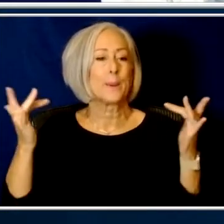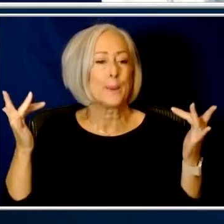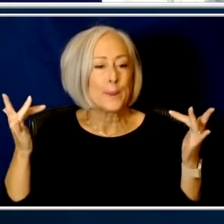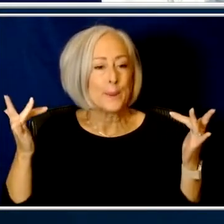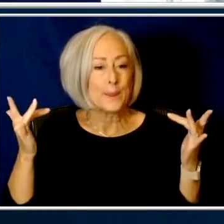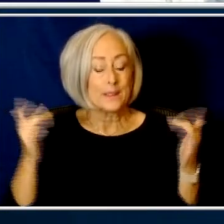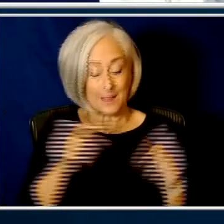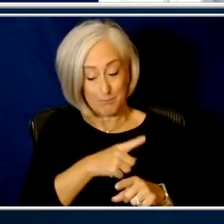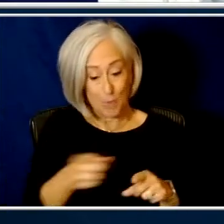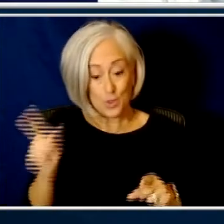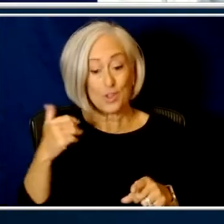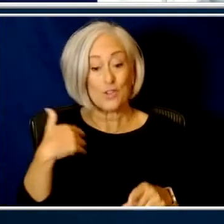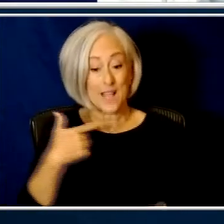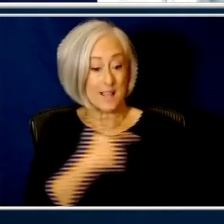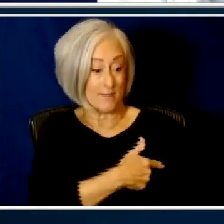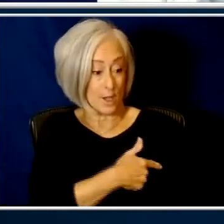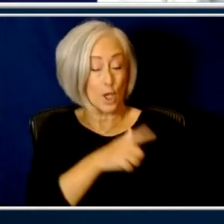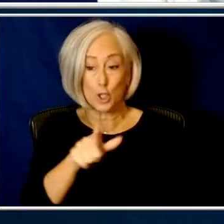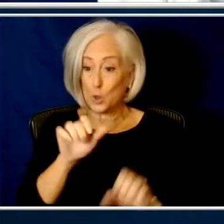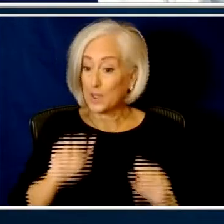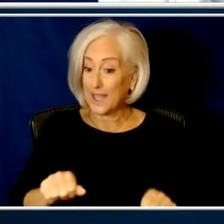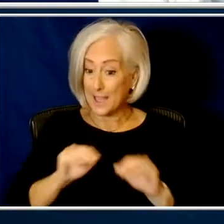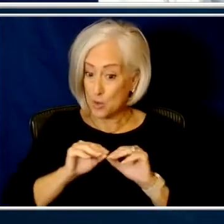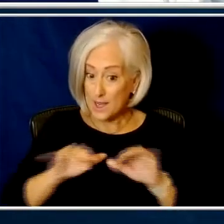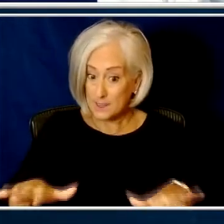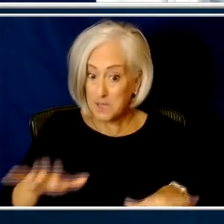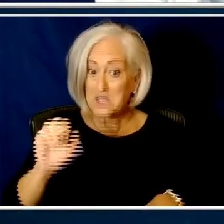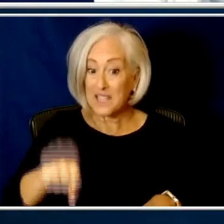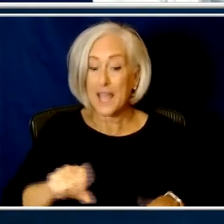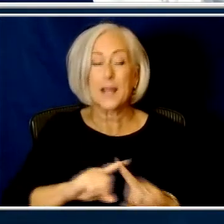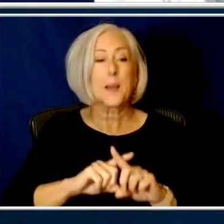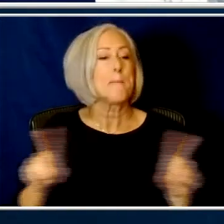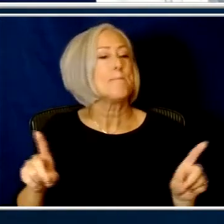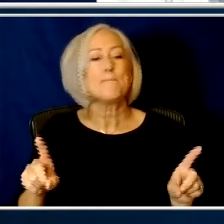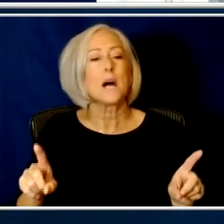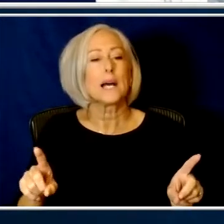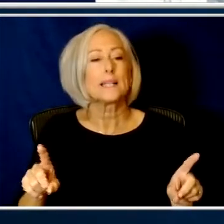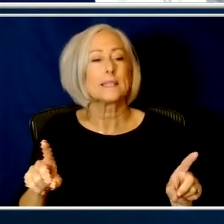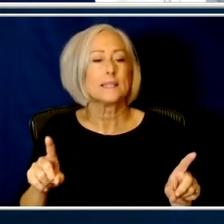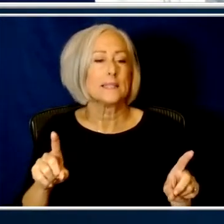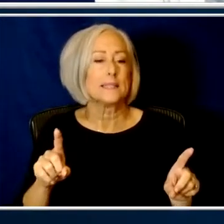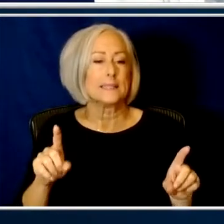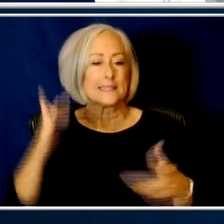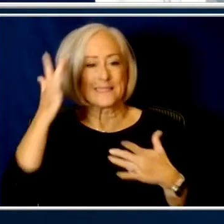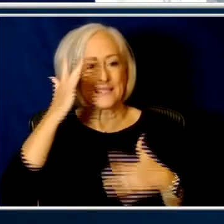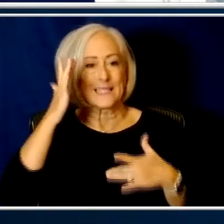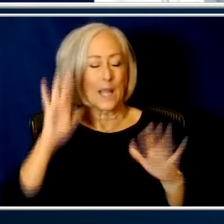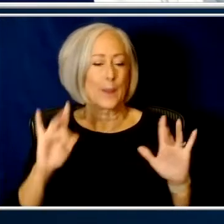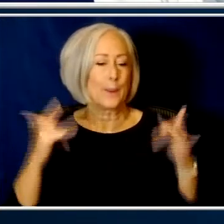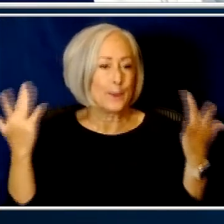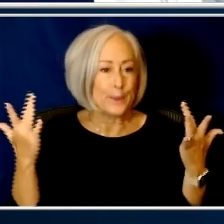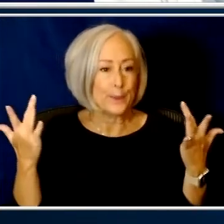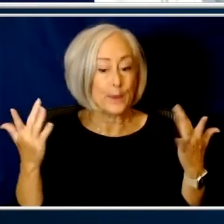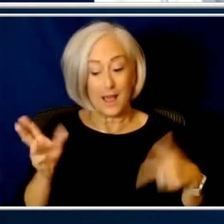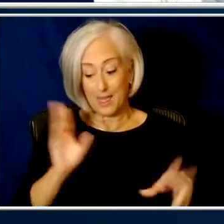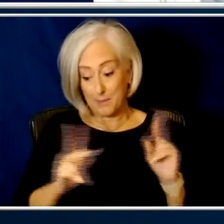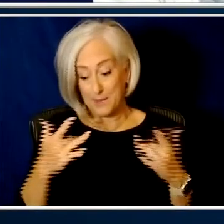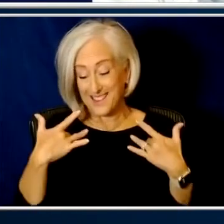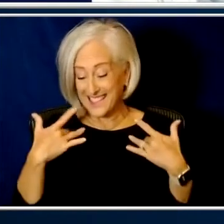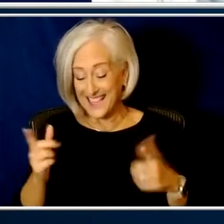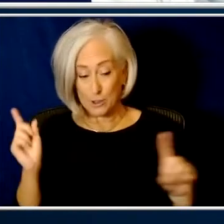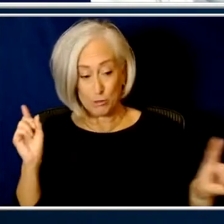disease, lung disease would put you at greater risk. Not necessarily to get more ill, but certainly feel those symptoms where you need to come to the hospital and at least